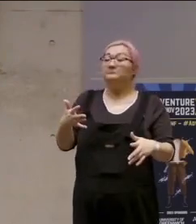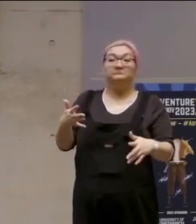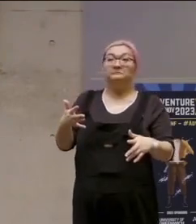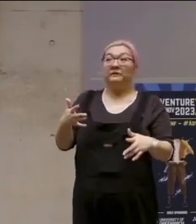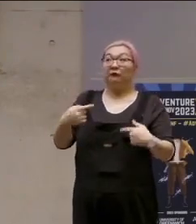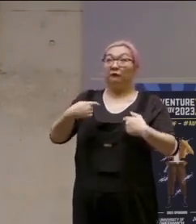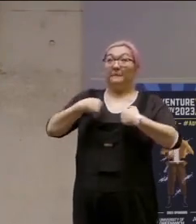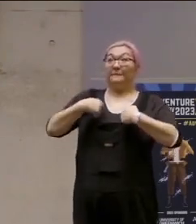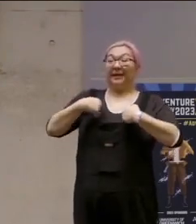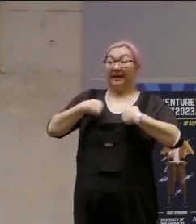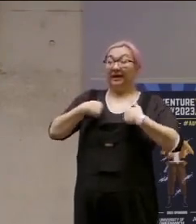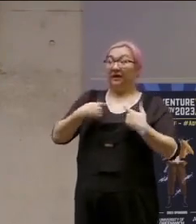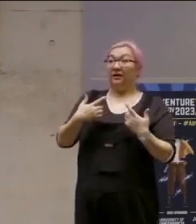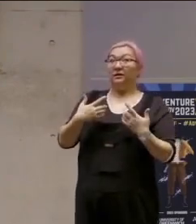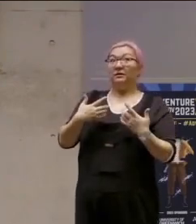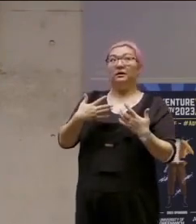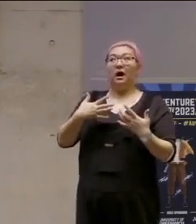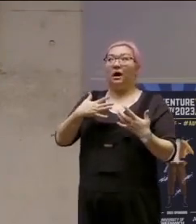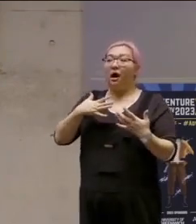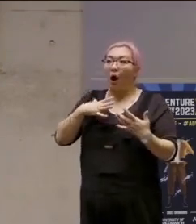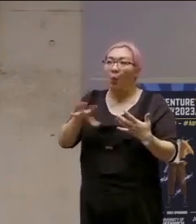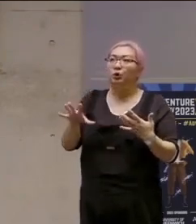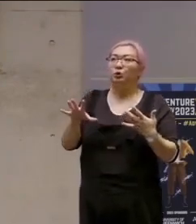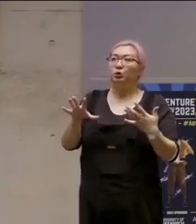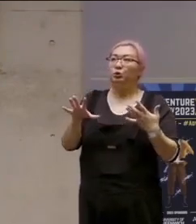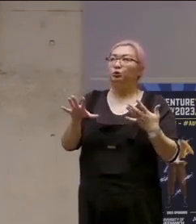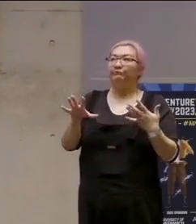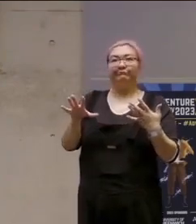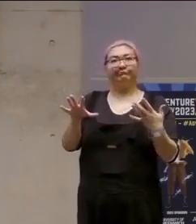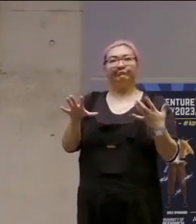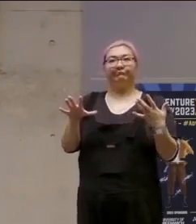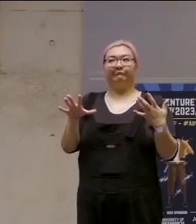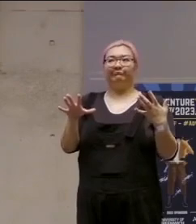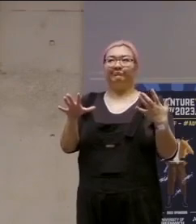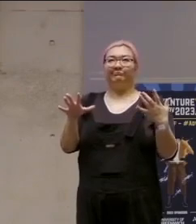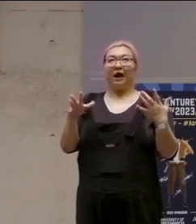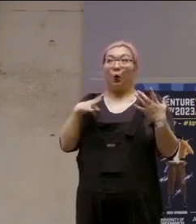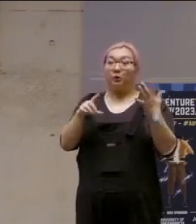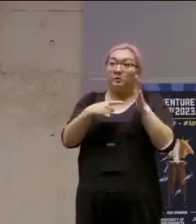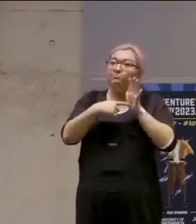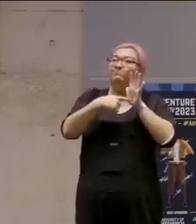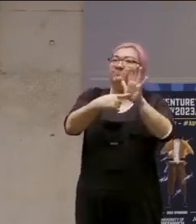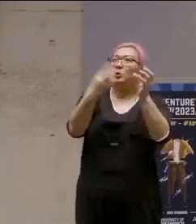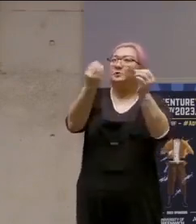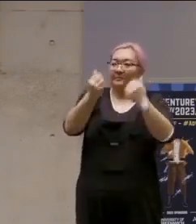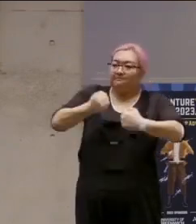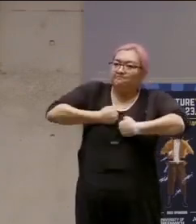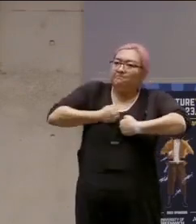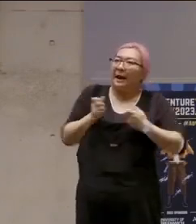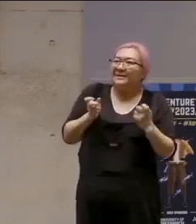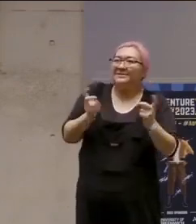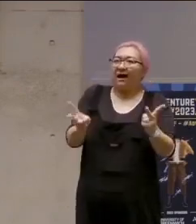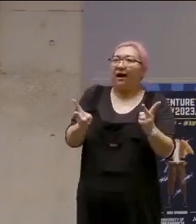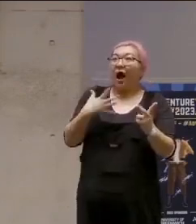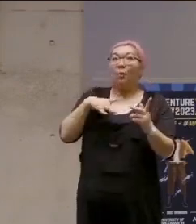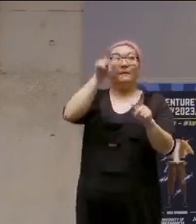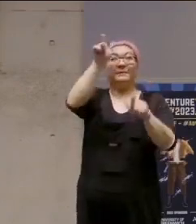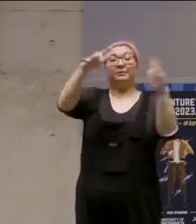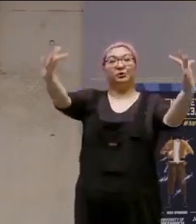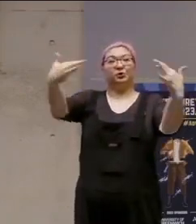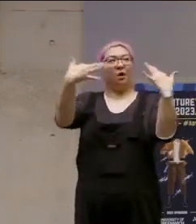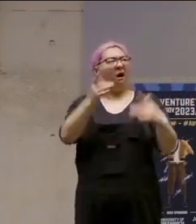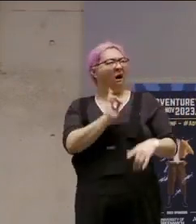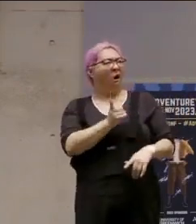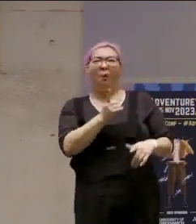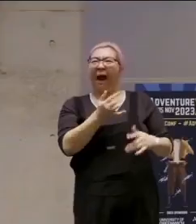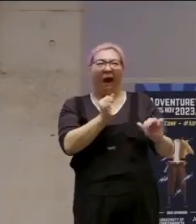to feel cool. I want people to look at the animations and go, wow, like he really stylized it. He really did something with this. So, yeah. And this is